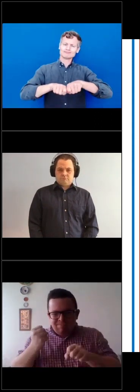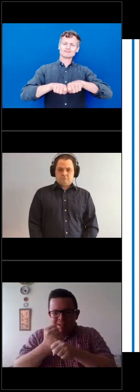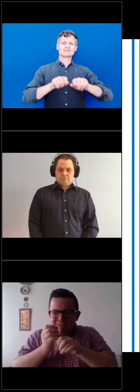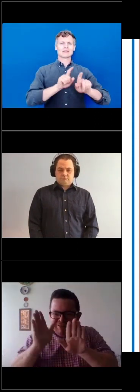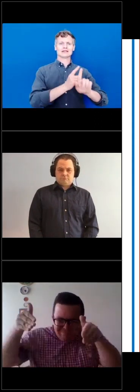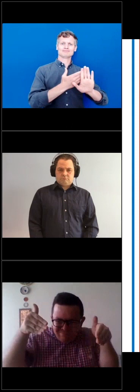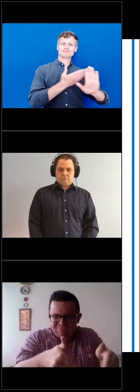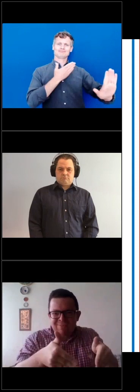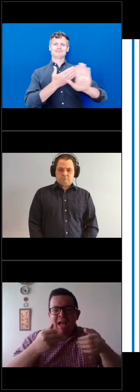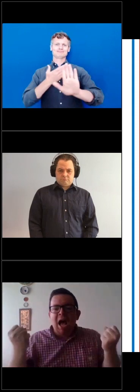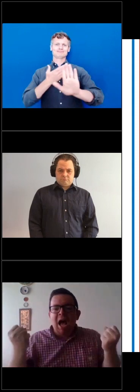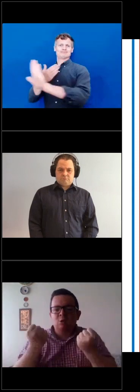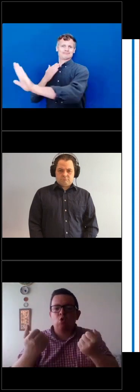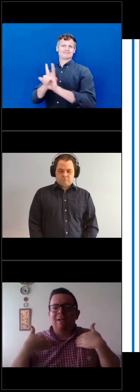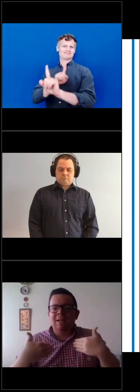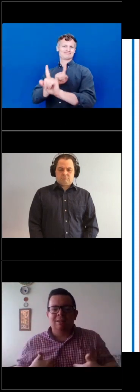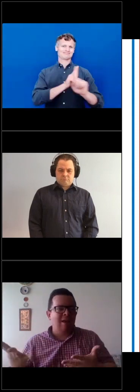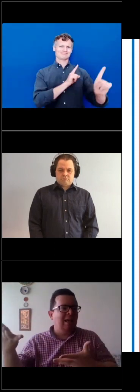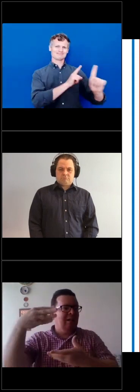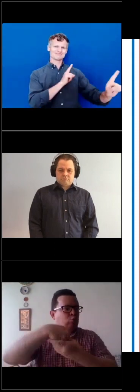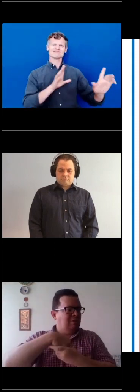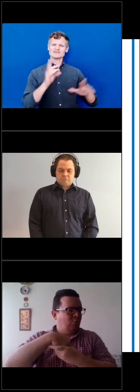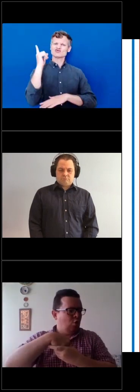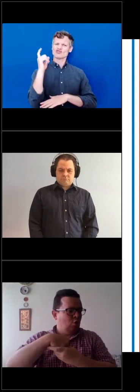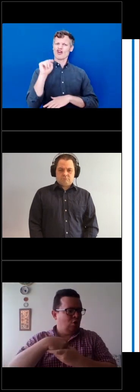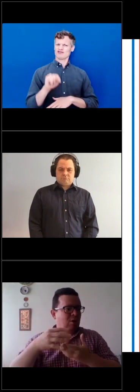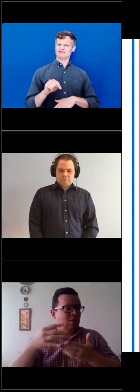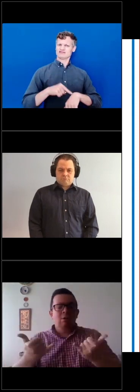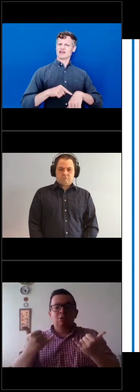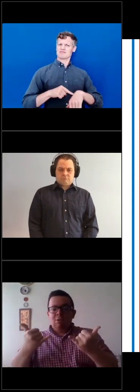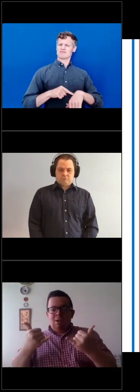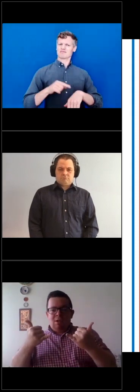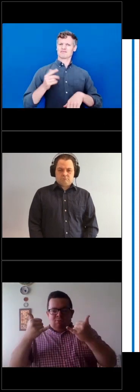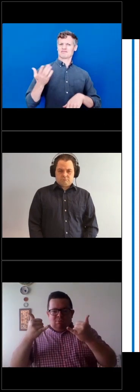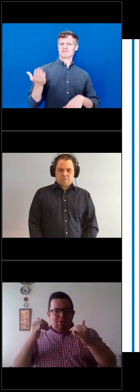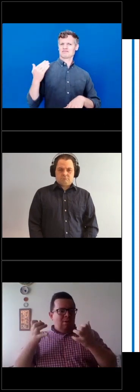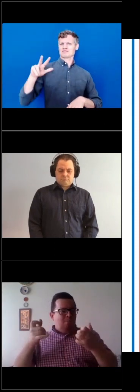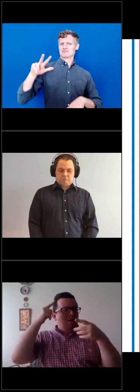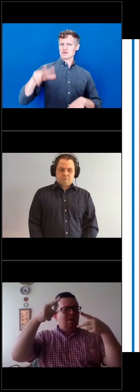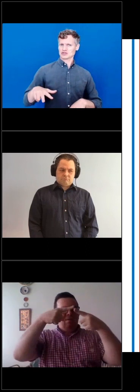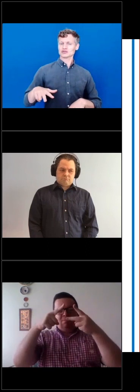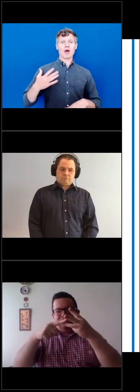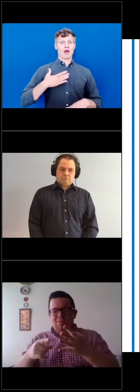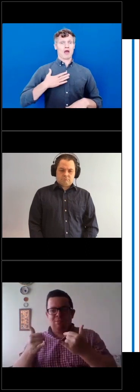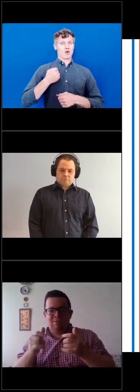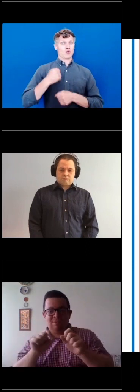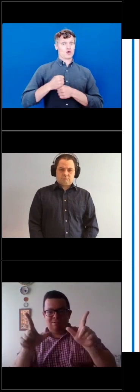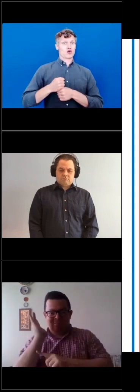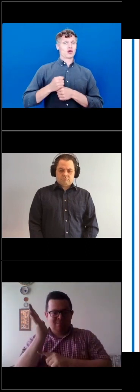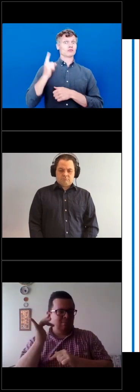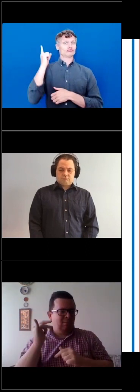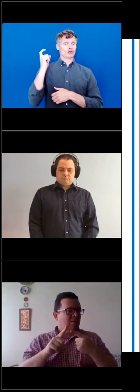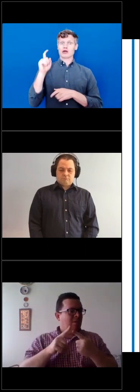starting at this moment, is starting a work from the COVID situation, because we have been working with people